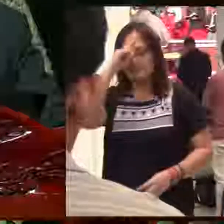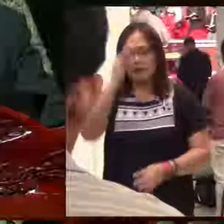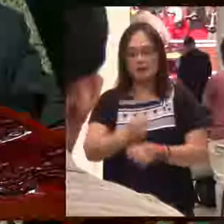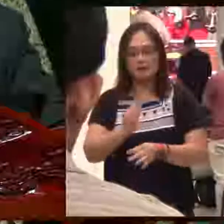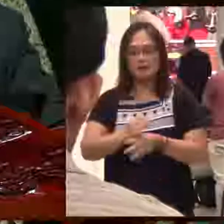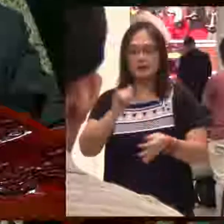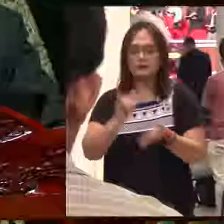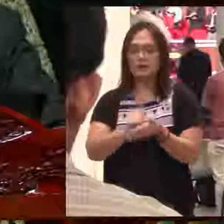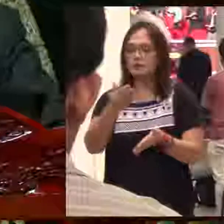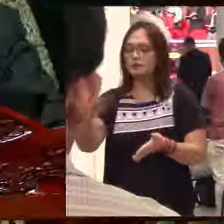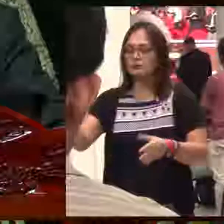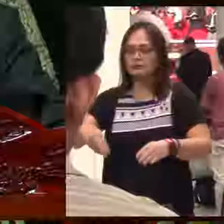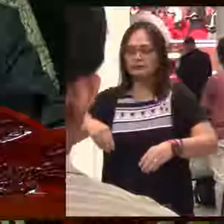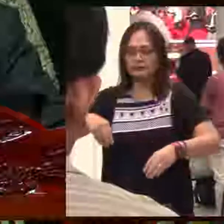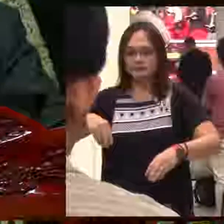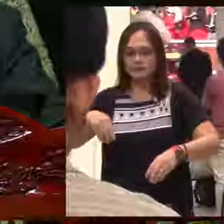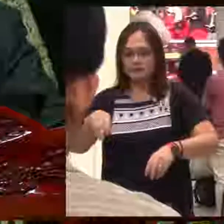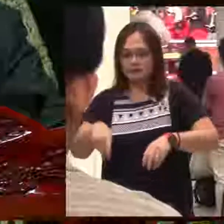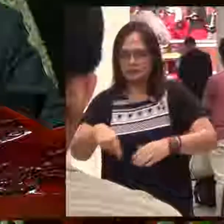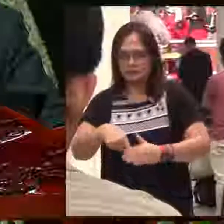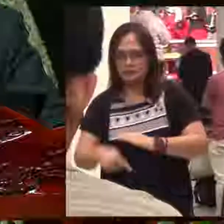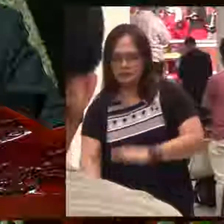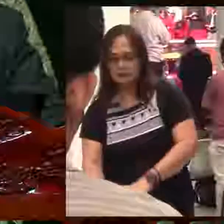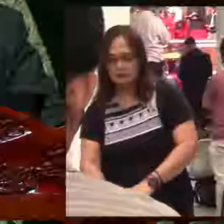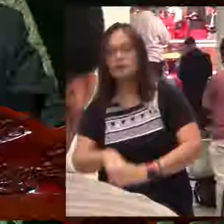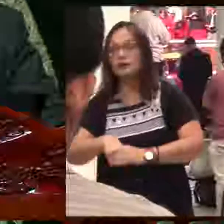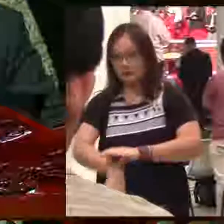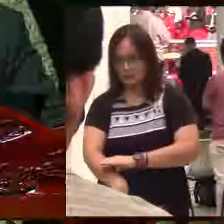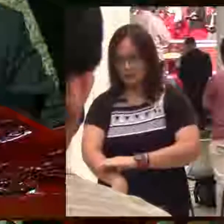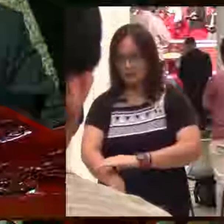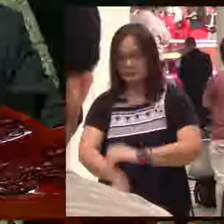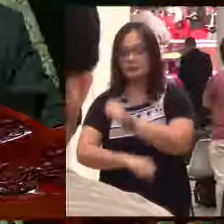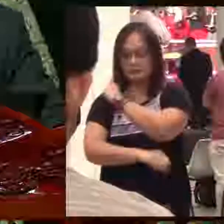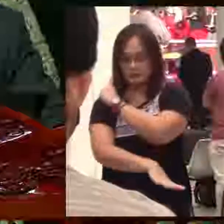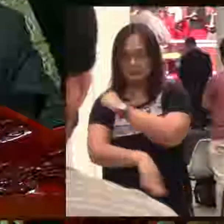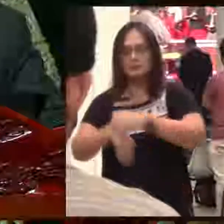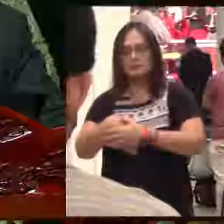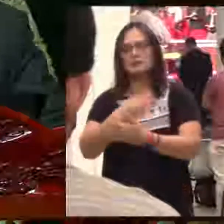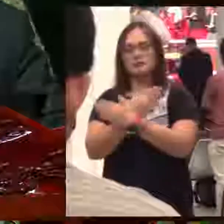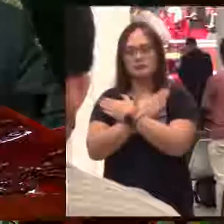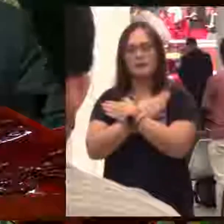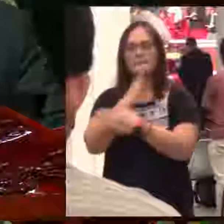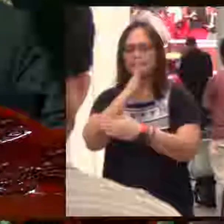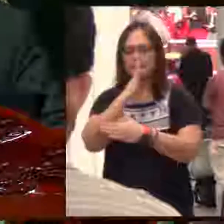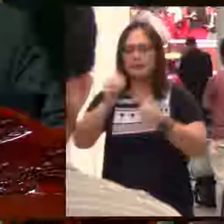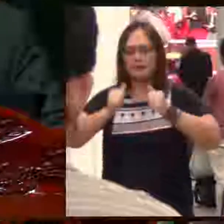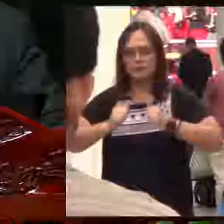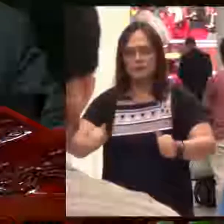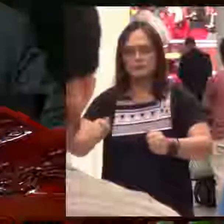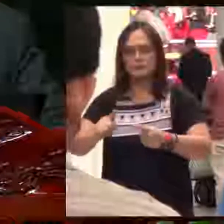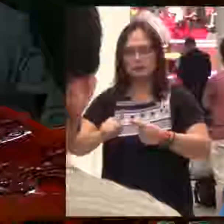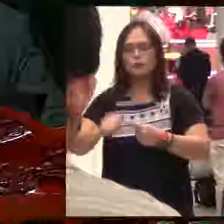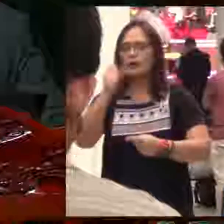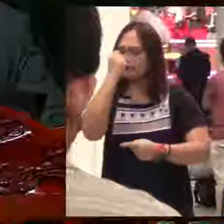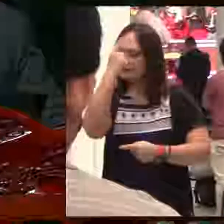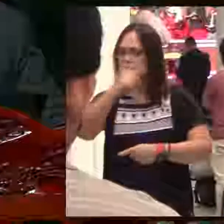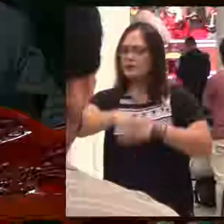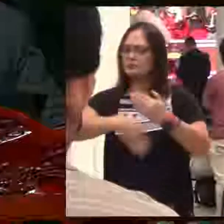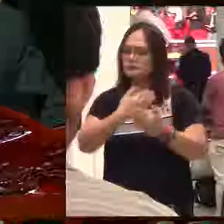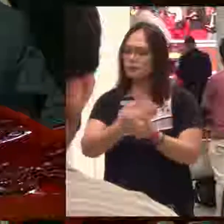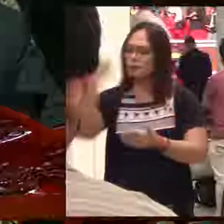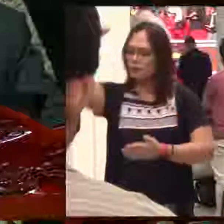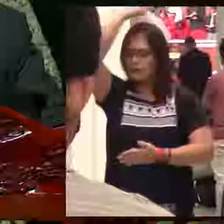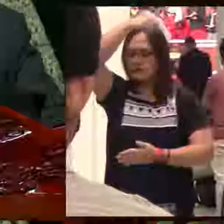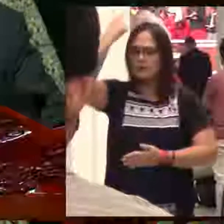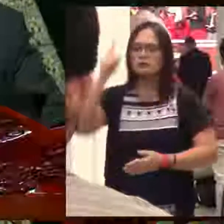ye, being rooted and grounded in love, may be able to comprehend with all saints what is